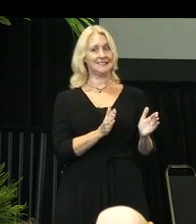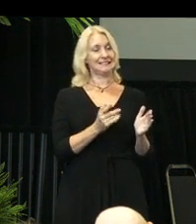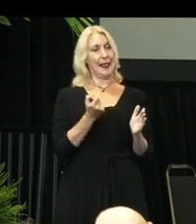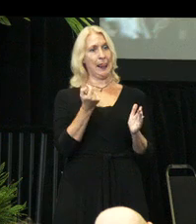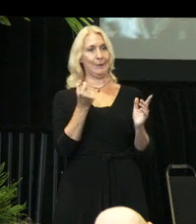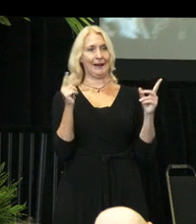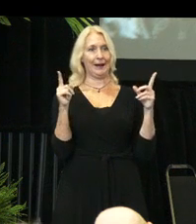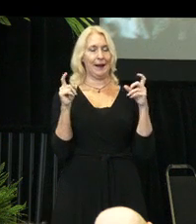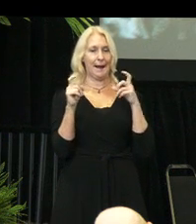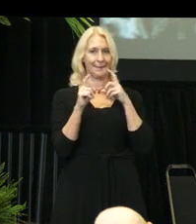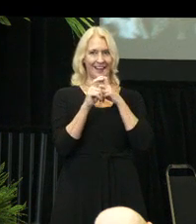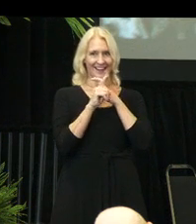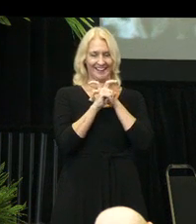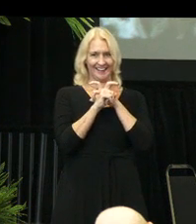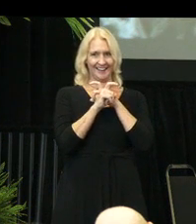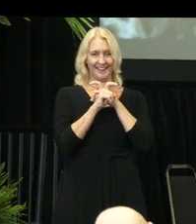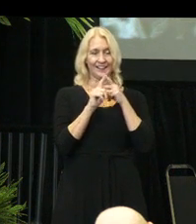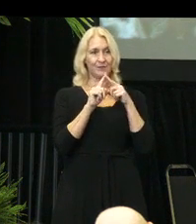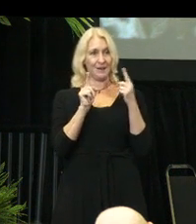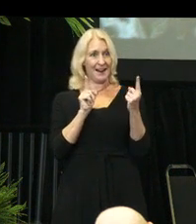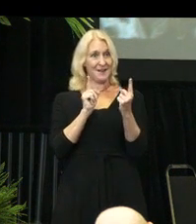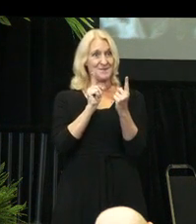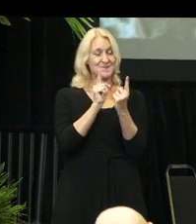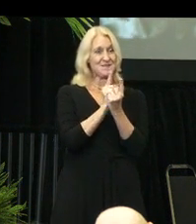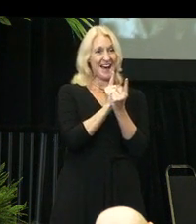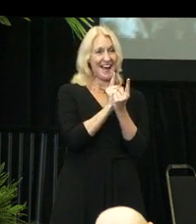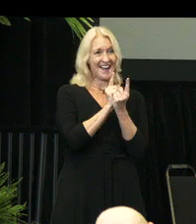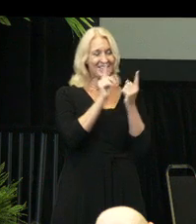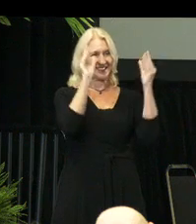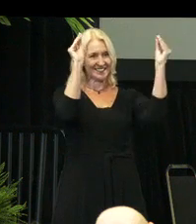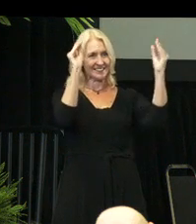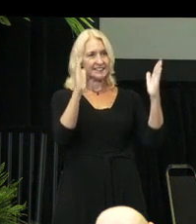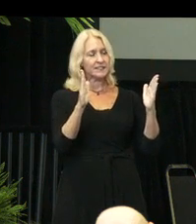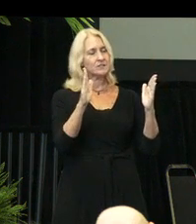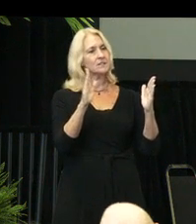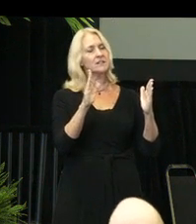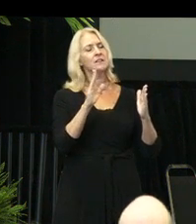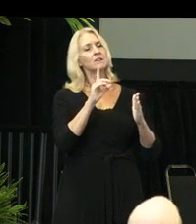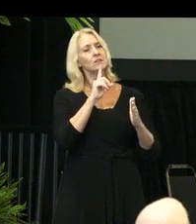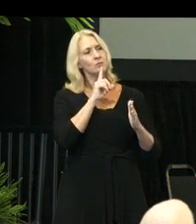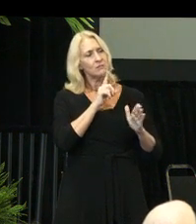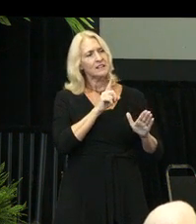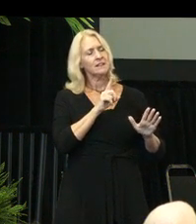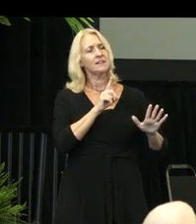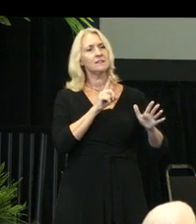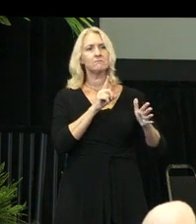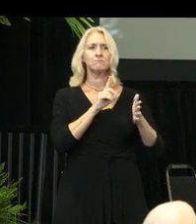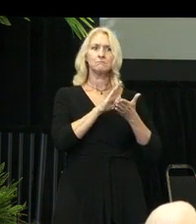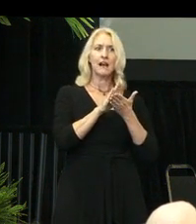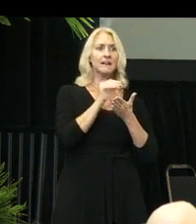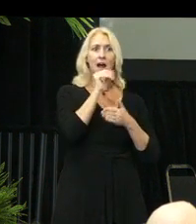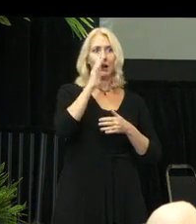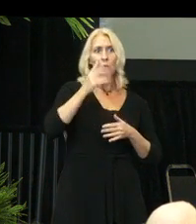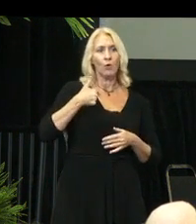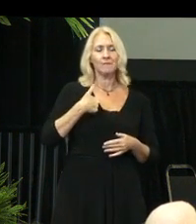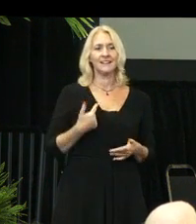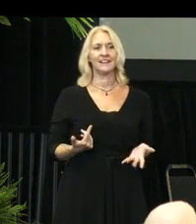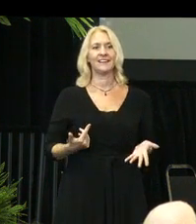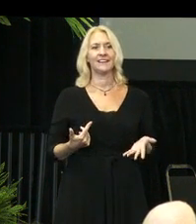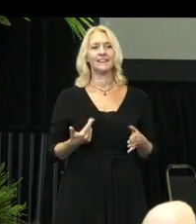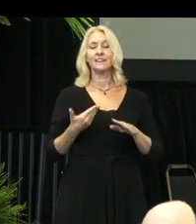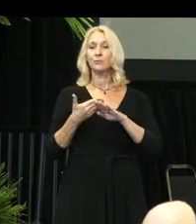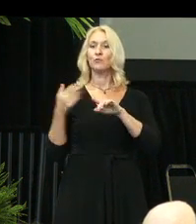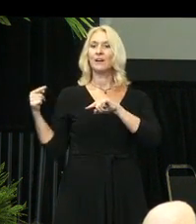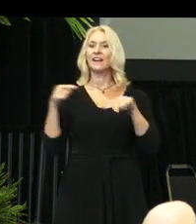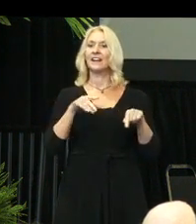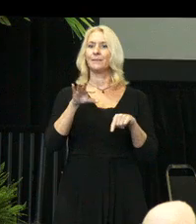bit complicated. When I met with Professor Piscatelli, he didn't just ignore me. Before I came to FSCJ, I was at